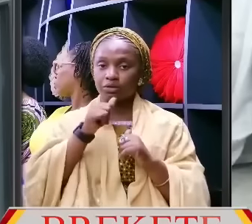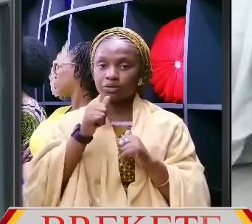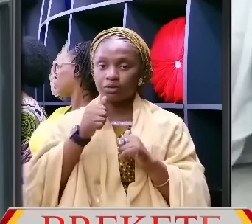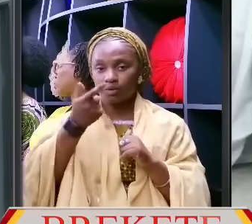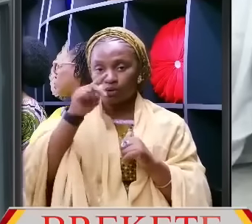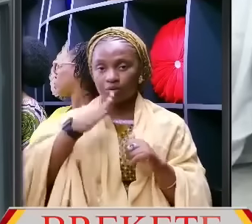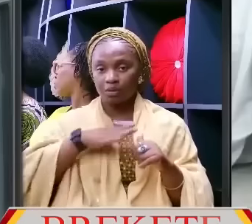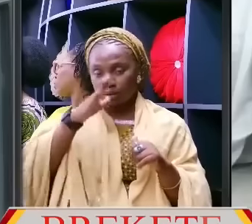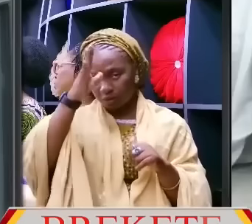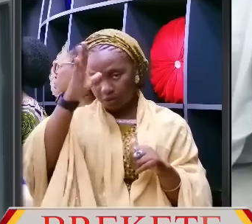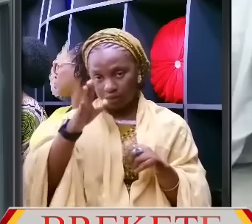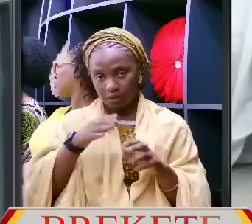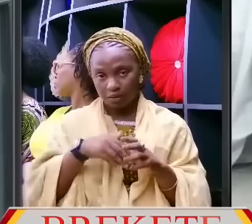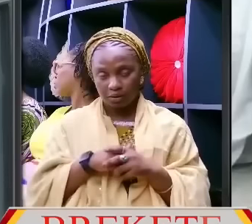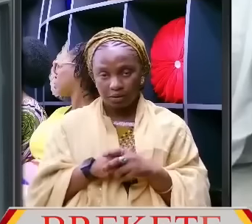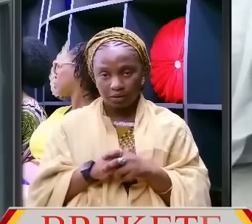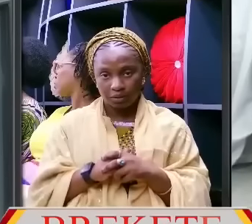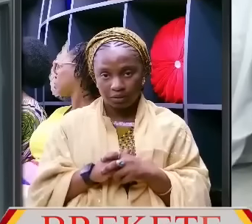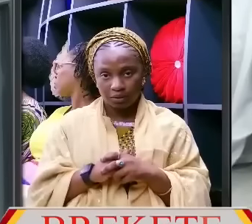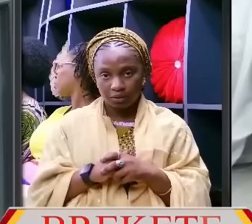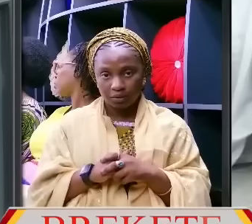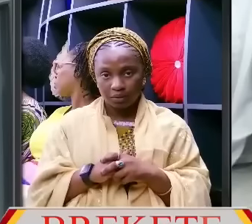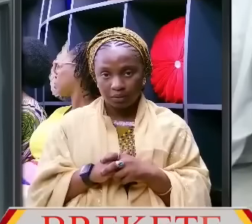die. My son, but I don't